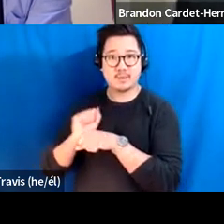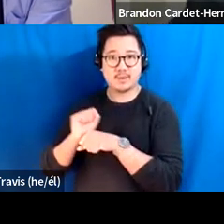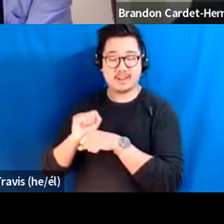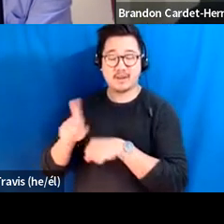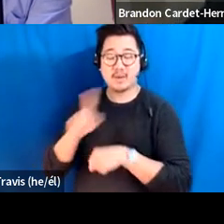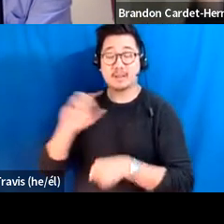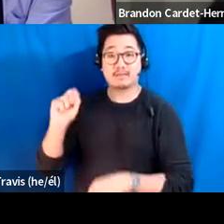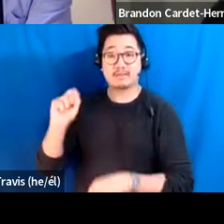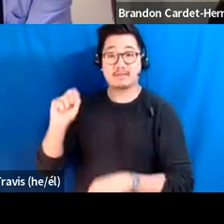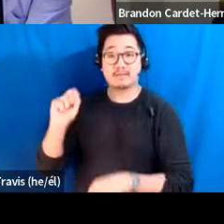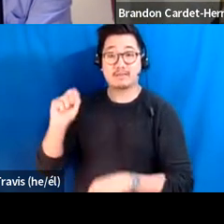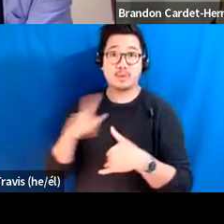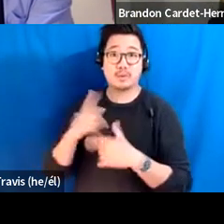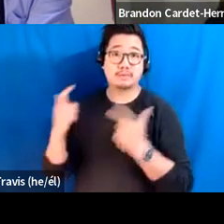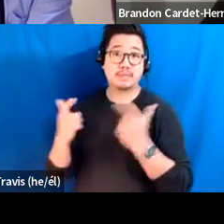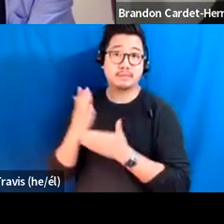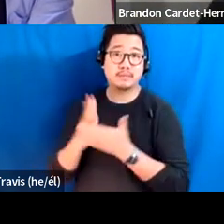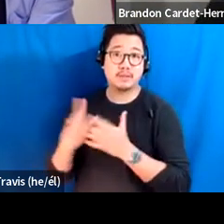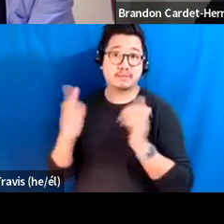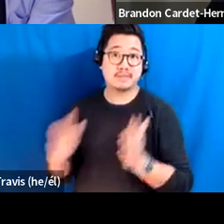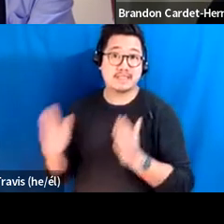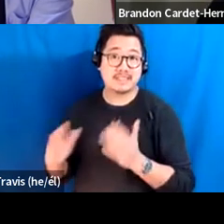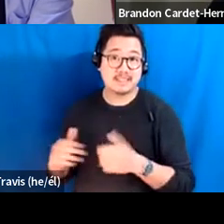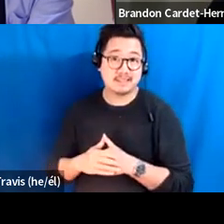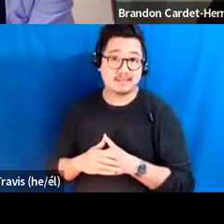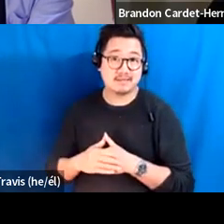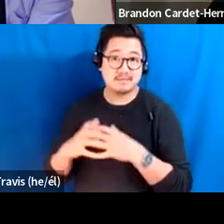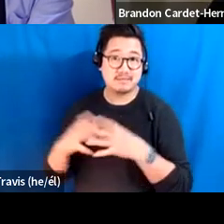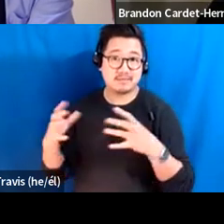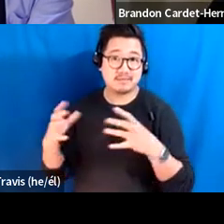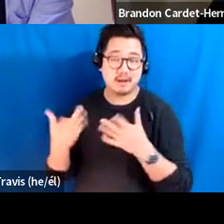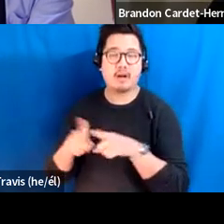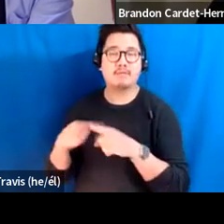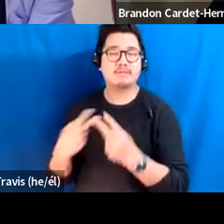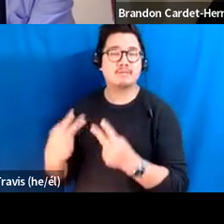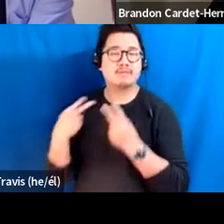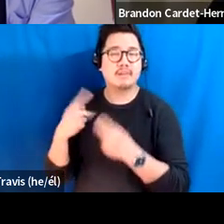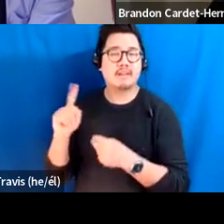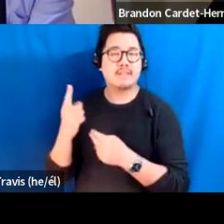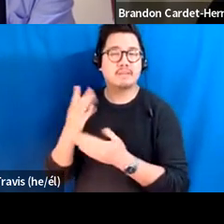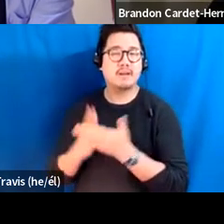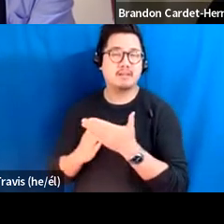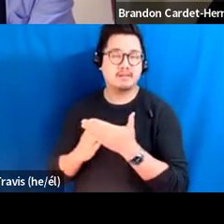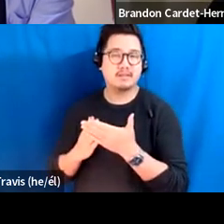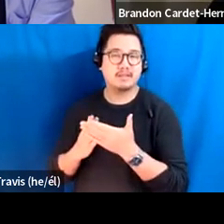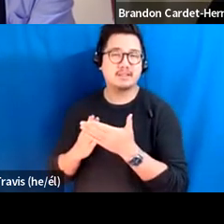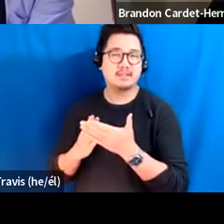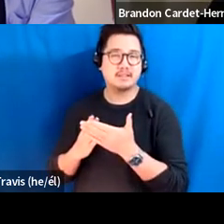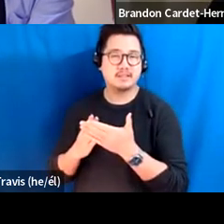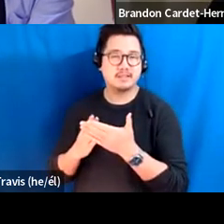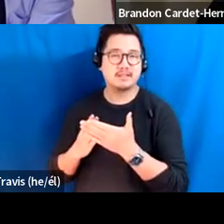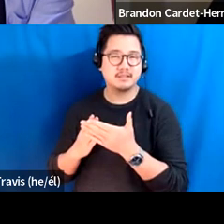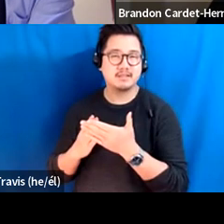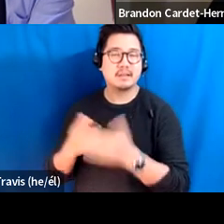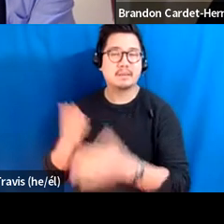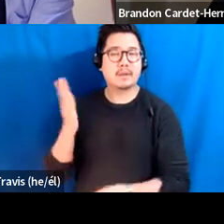that's also a big part of your plans to expand and and i actually reflect back on the first part of the presentation where you